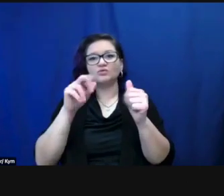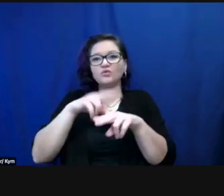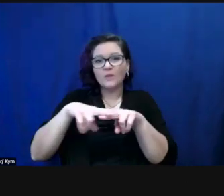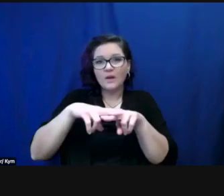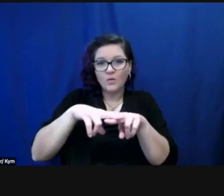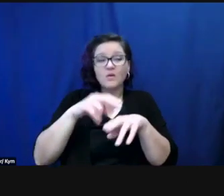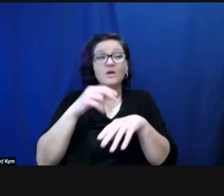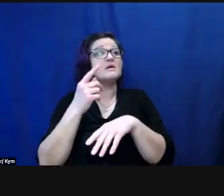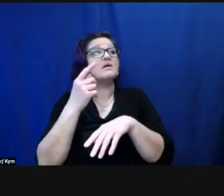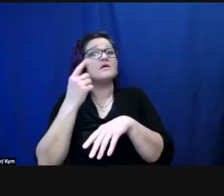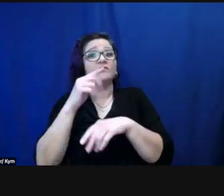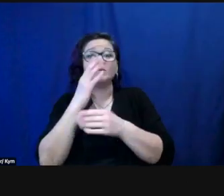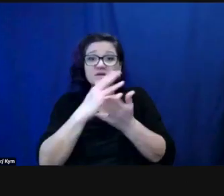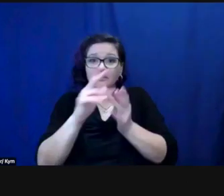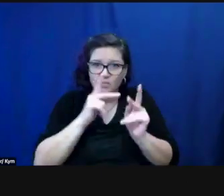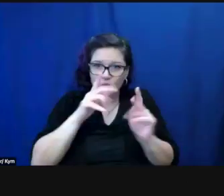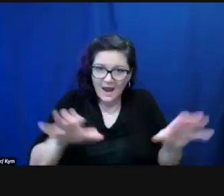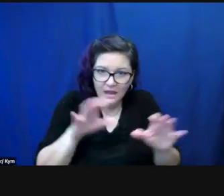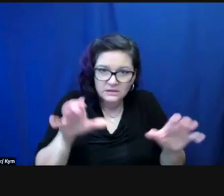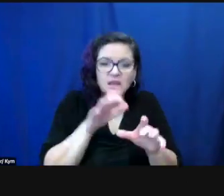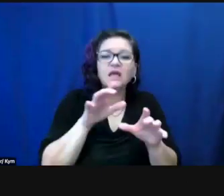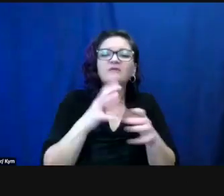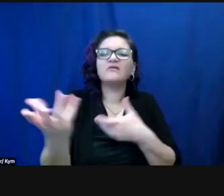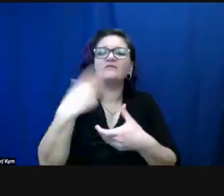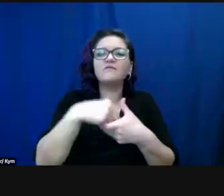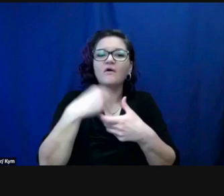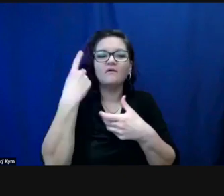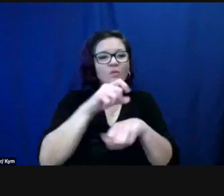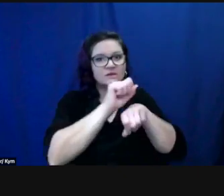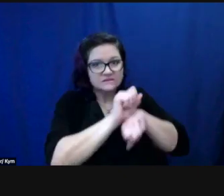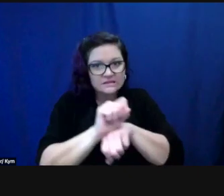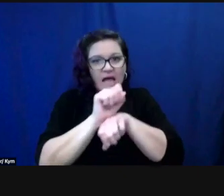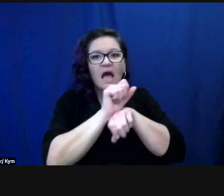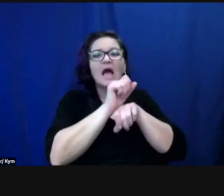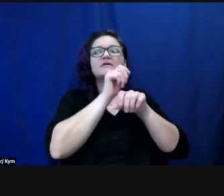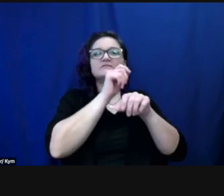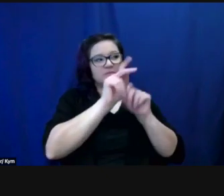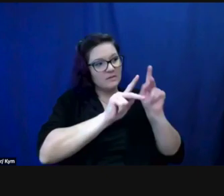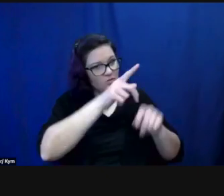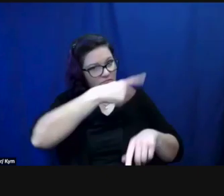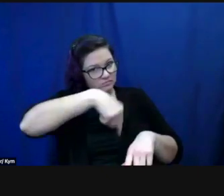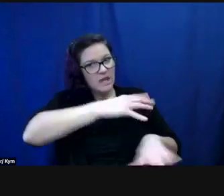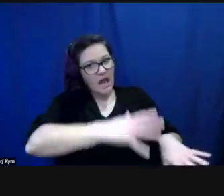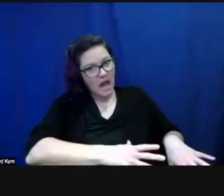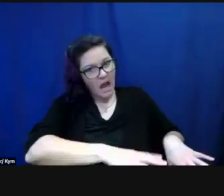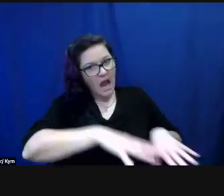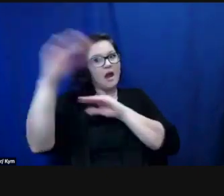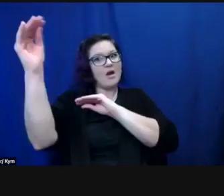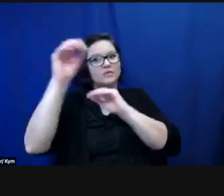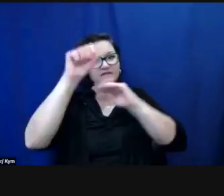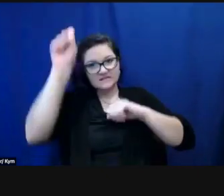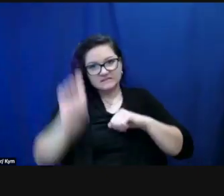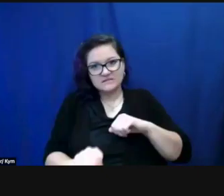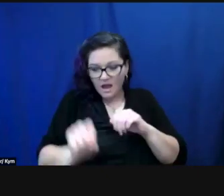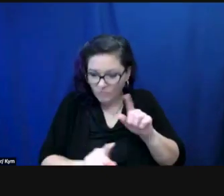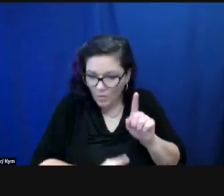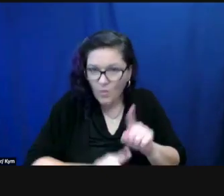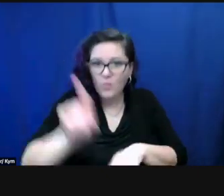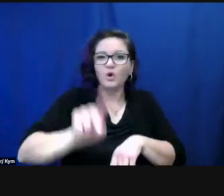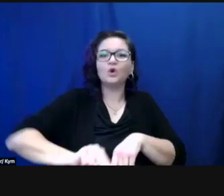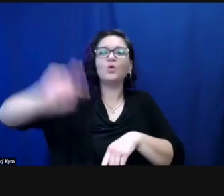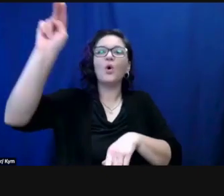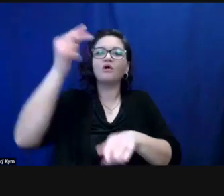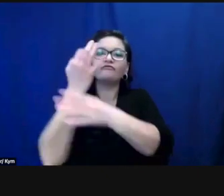some of the people who were active in getting enslaved people out of the South to the North and to freedom, as well as some people